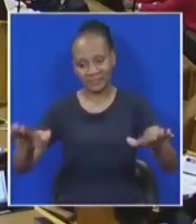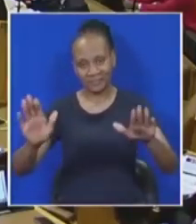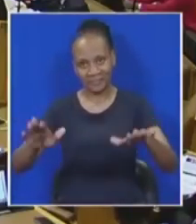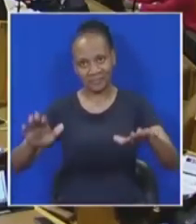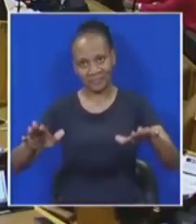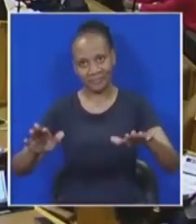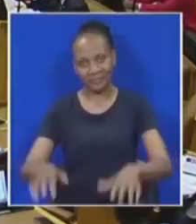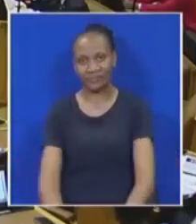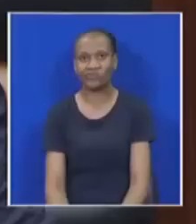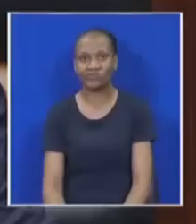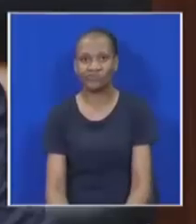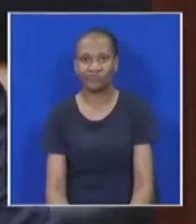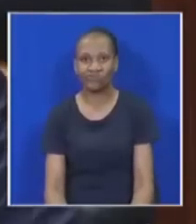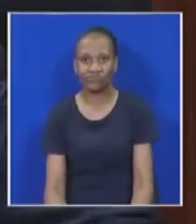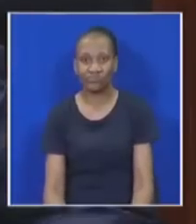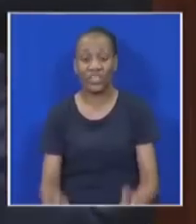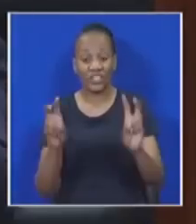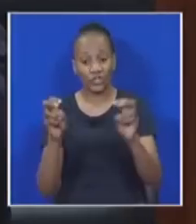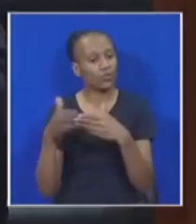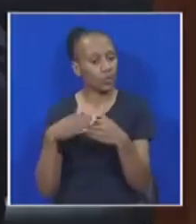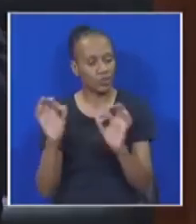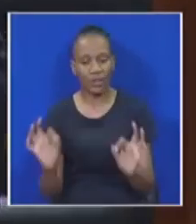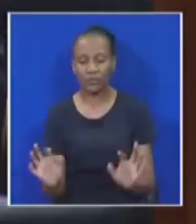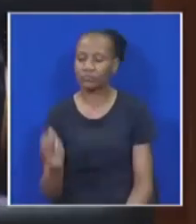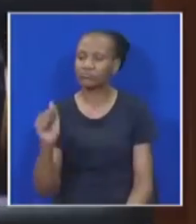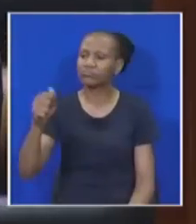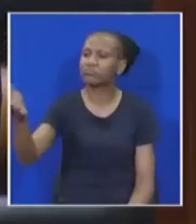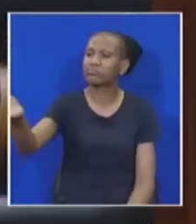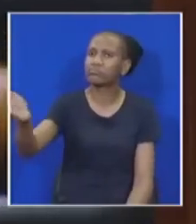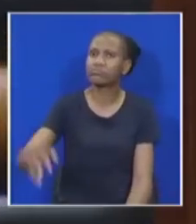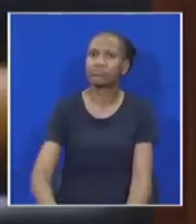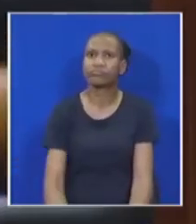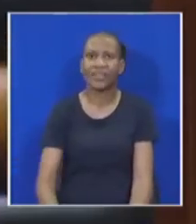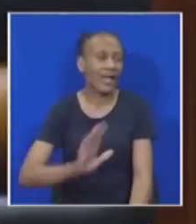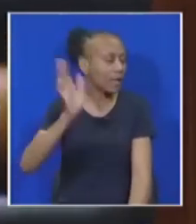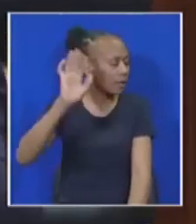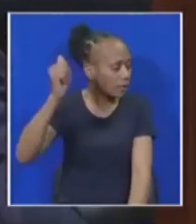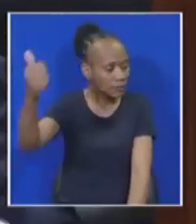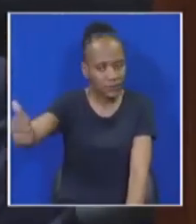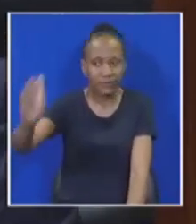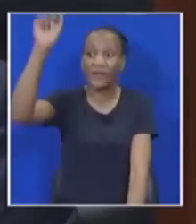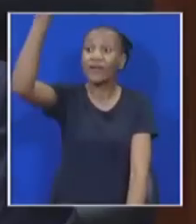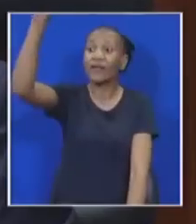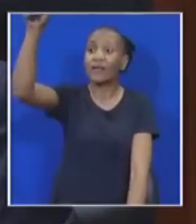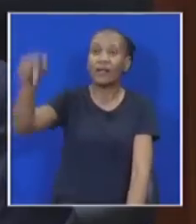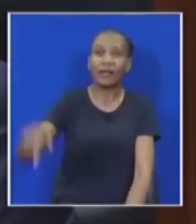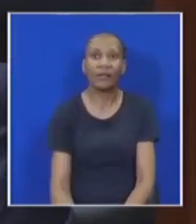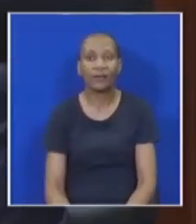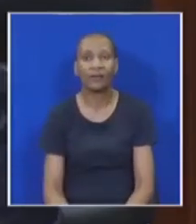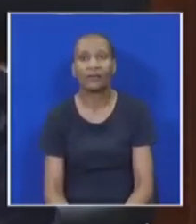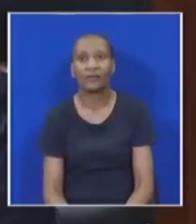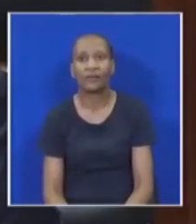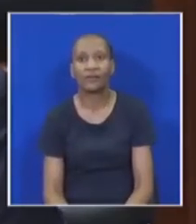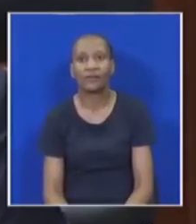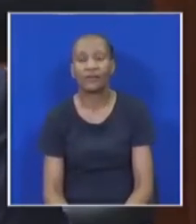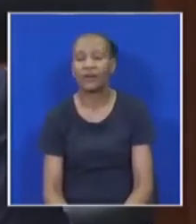have done with this matter. Yes, Honourable Member. Deputy Speaker. No, take your seat. There's a member at the back there. What are you